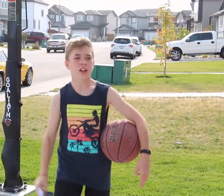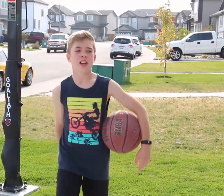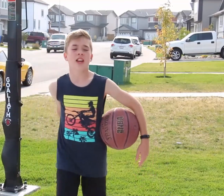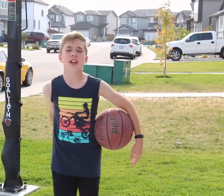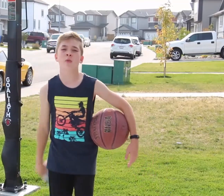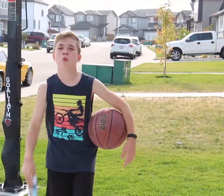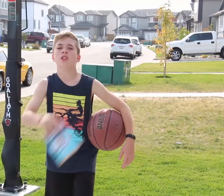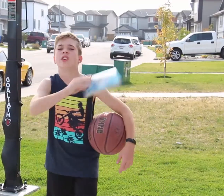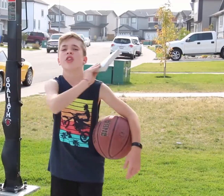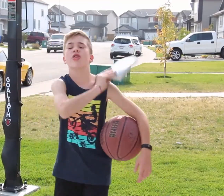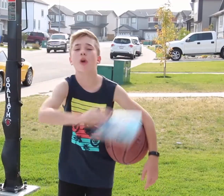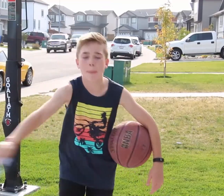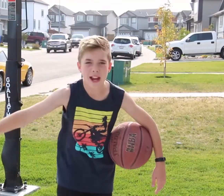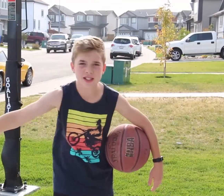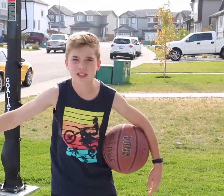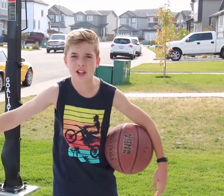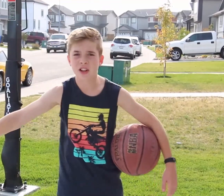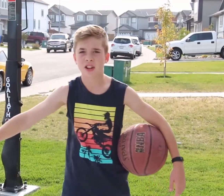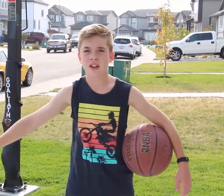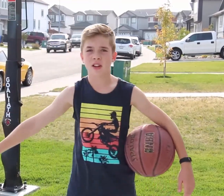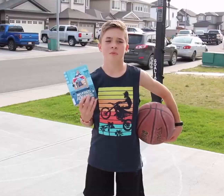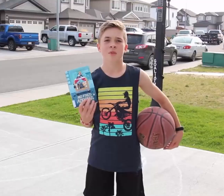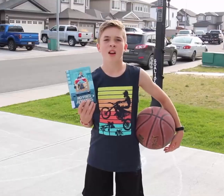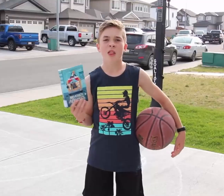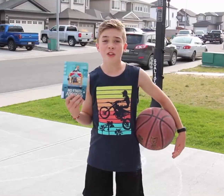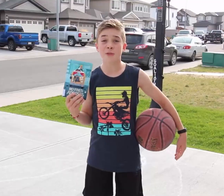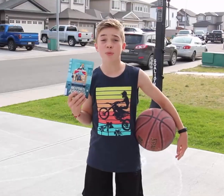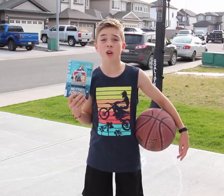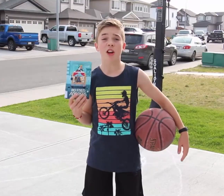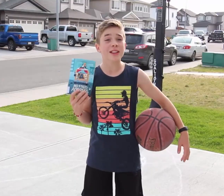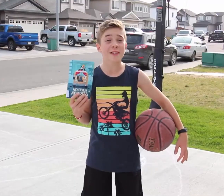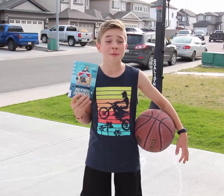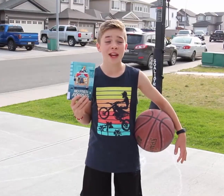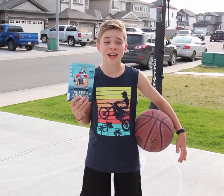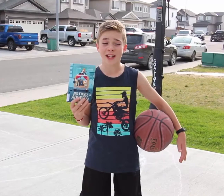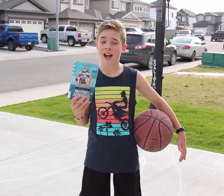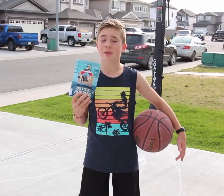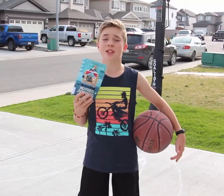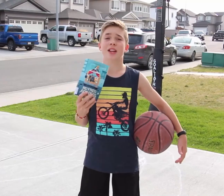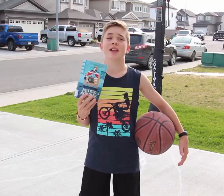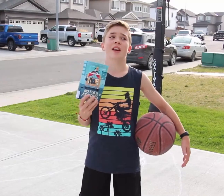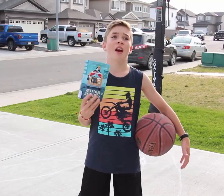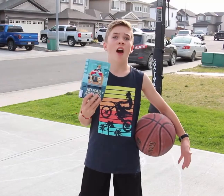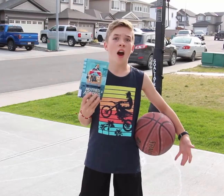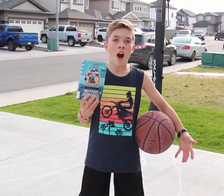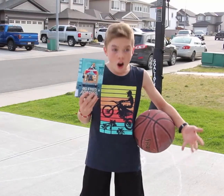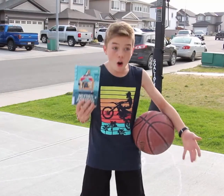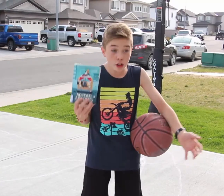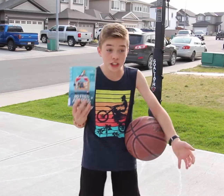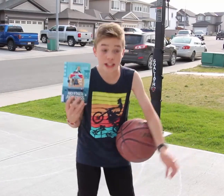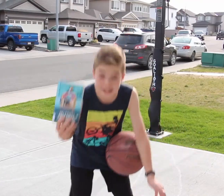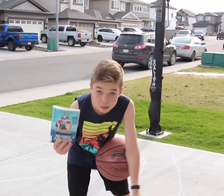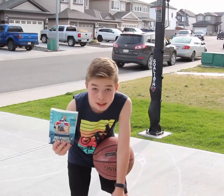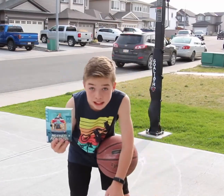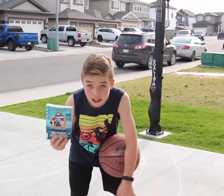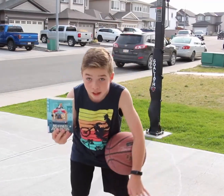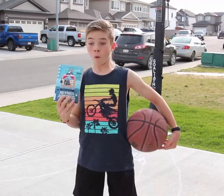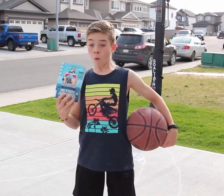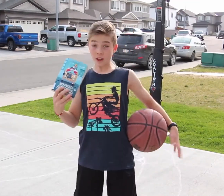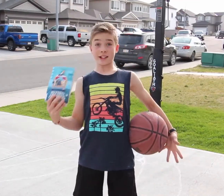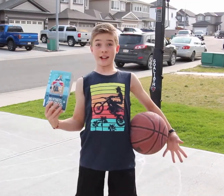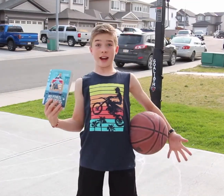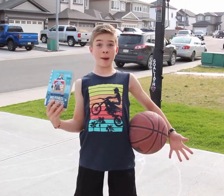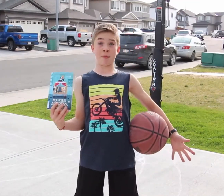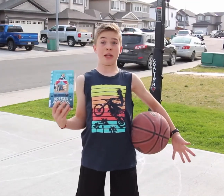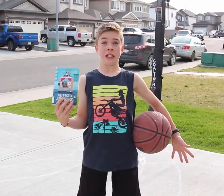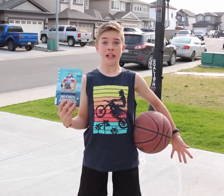goal! It was the best. This book left me hanging. I was like, are you kidding me?